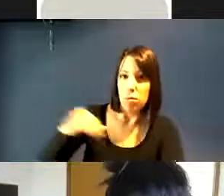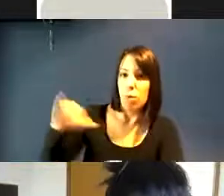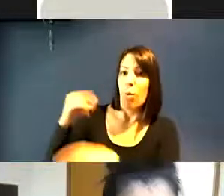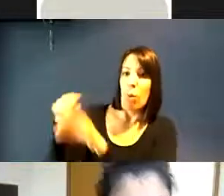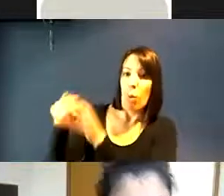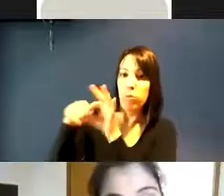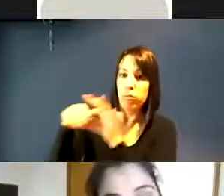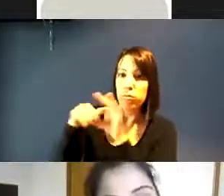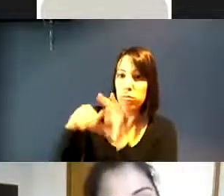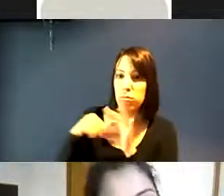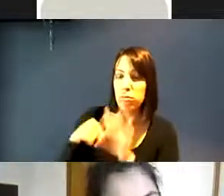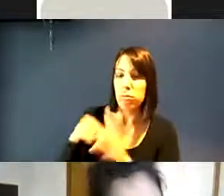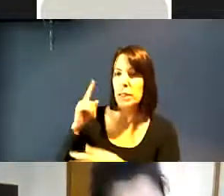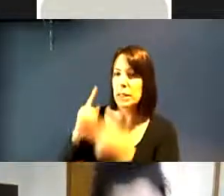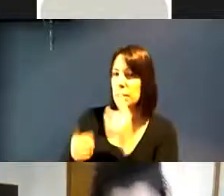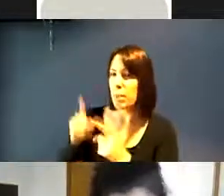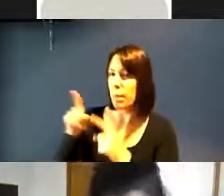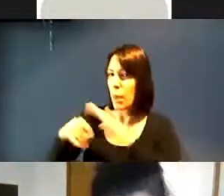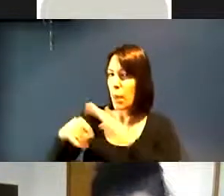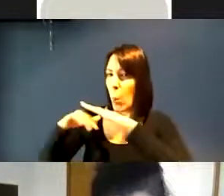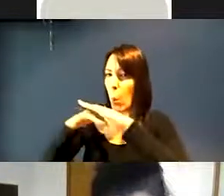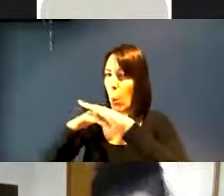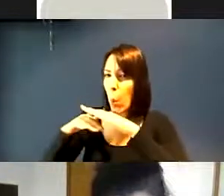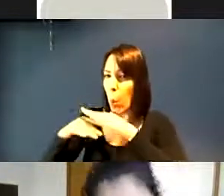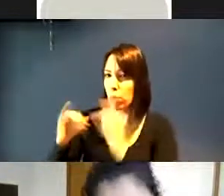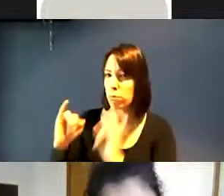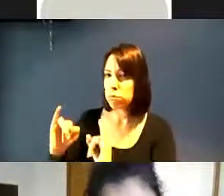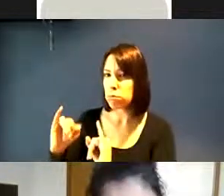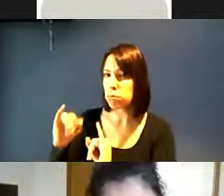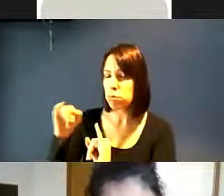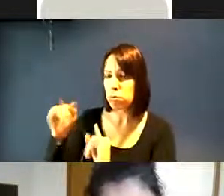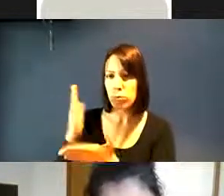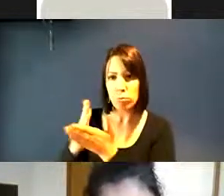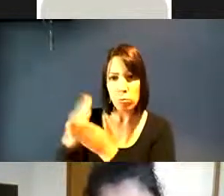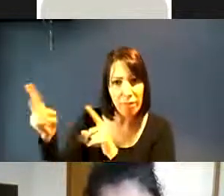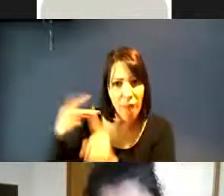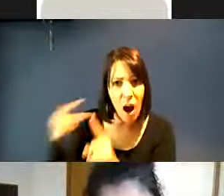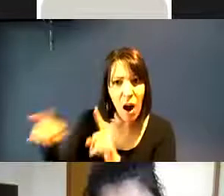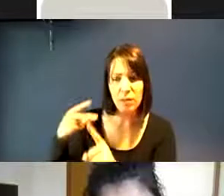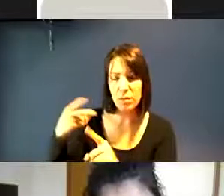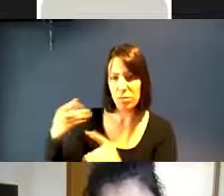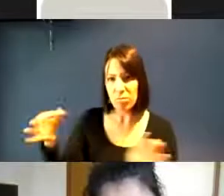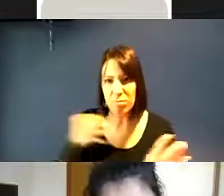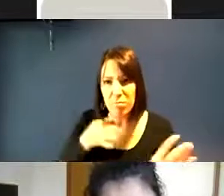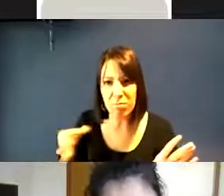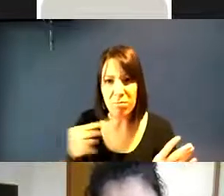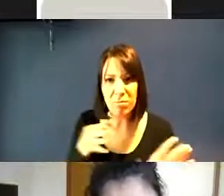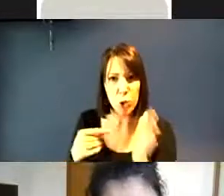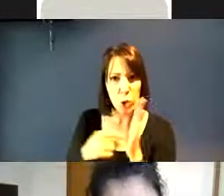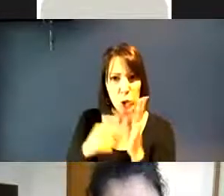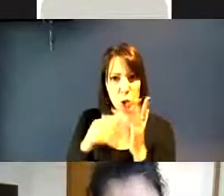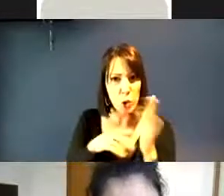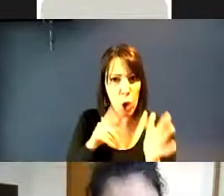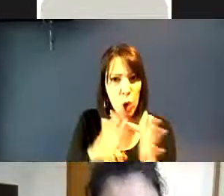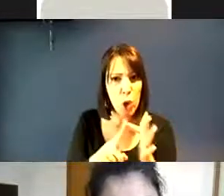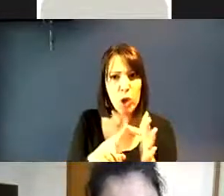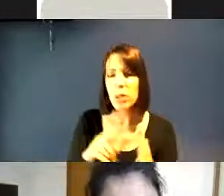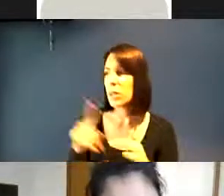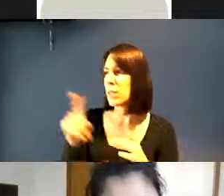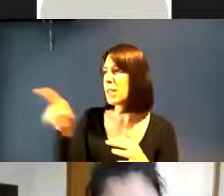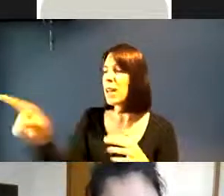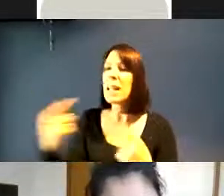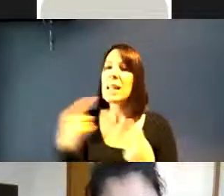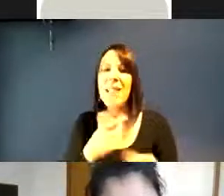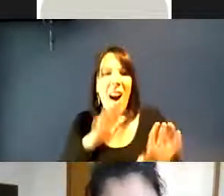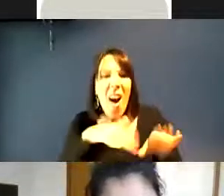deviant than just ignorance. There is a violent, threatening undertone. Oh, aren't you